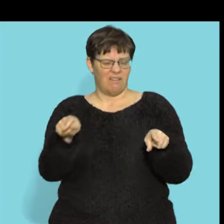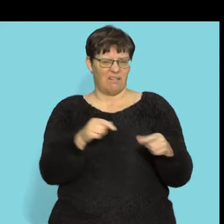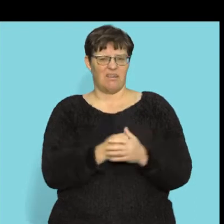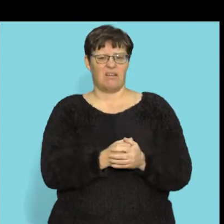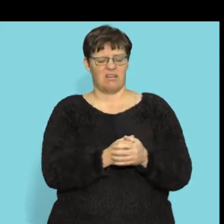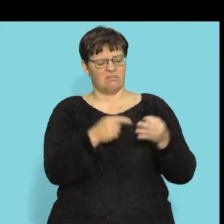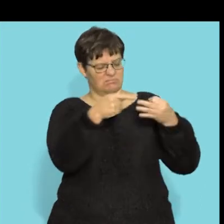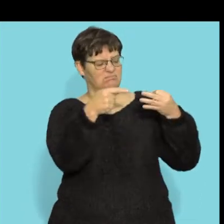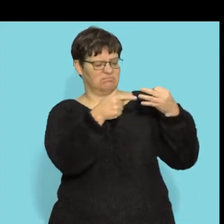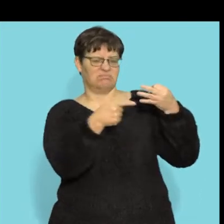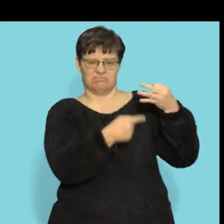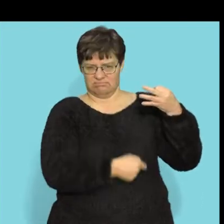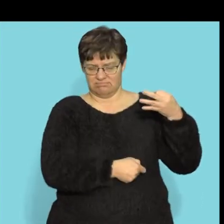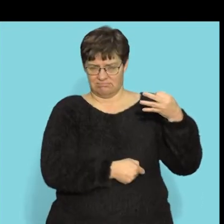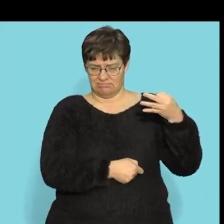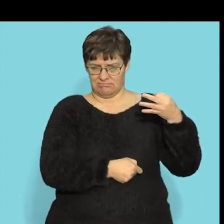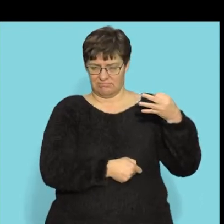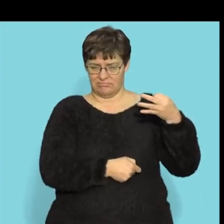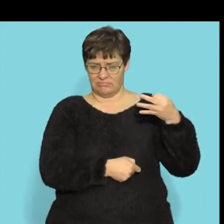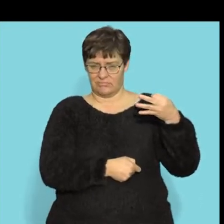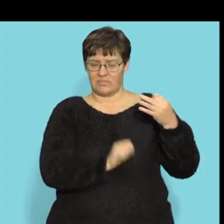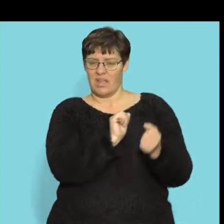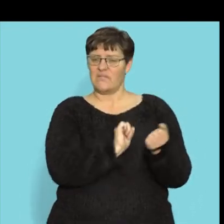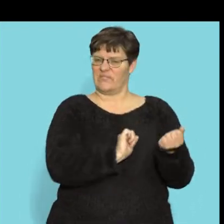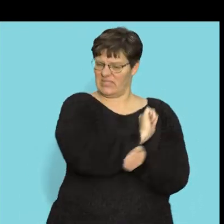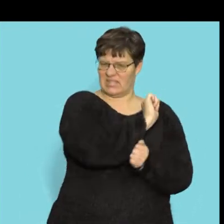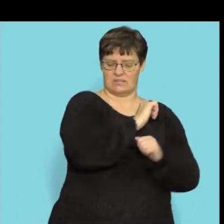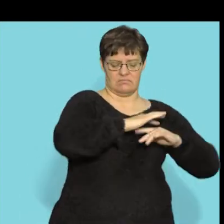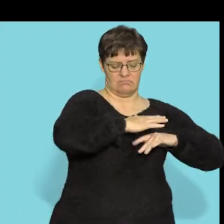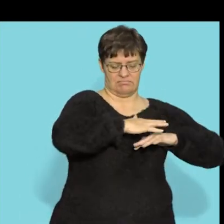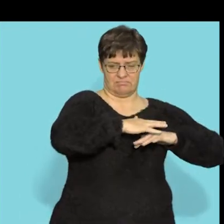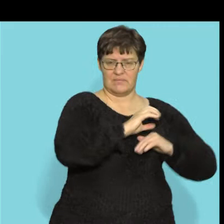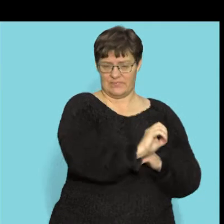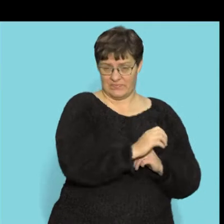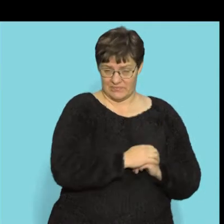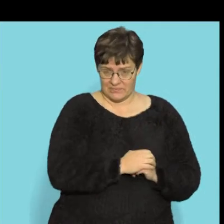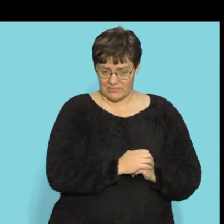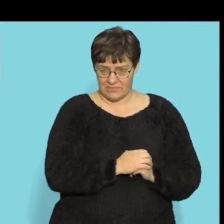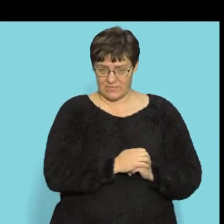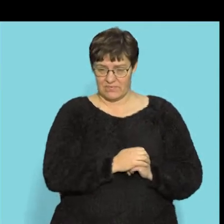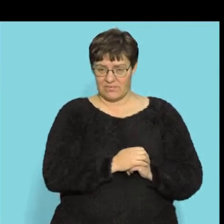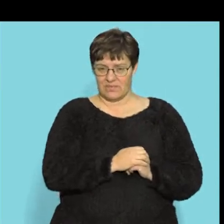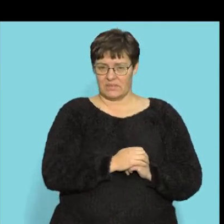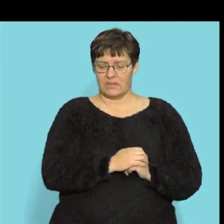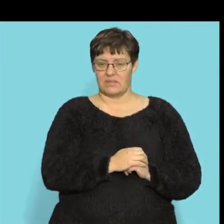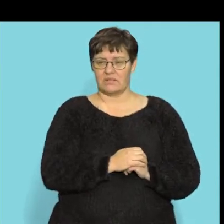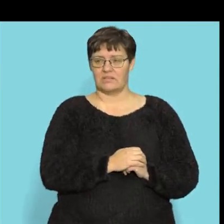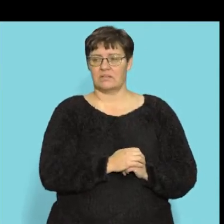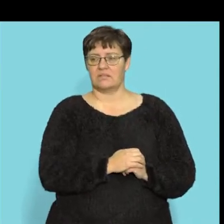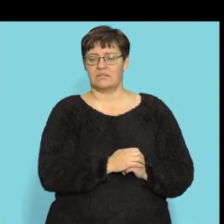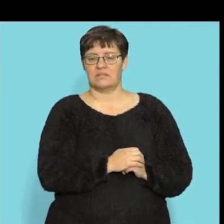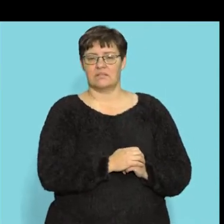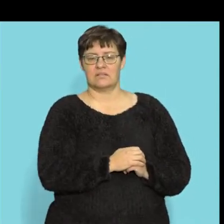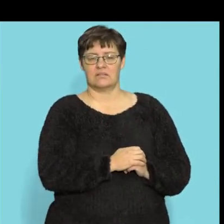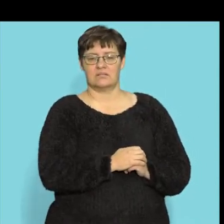they're tightly fixed within fixed position. So these particles tend to vibrate within fixed